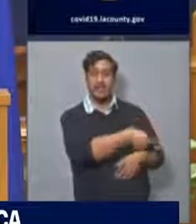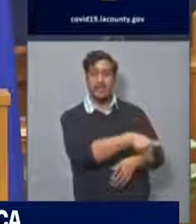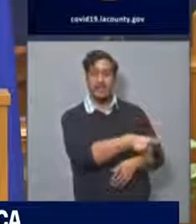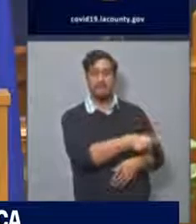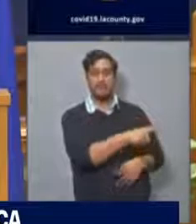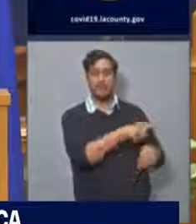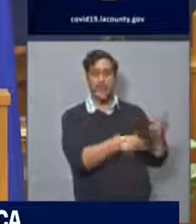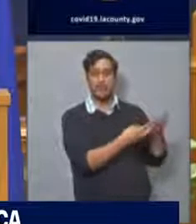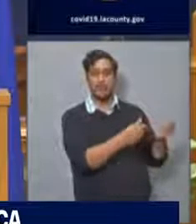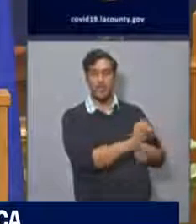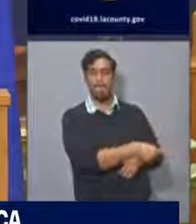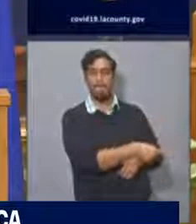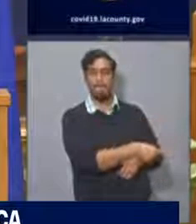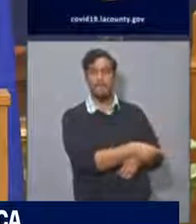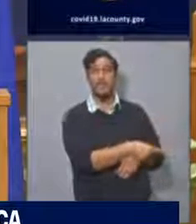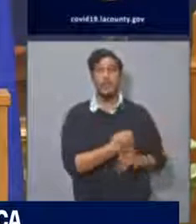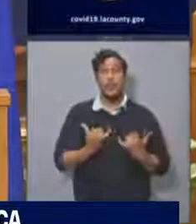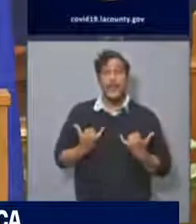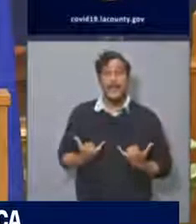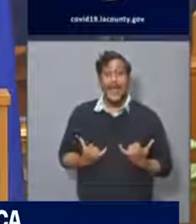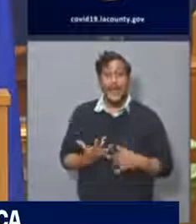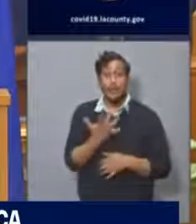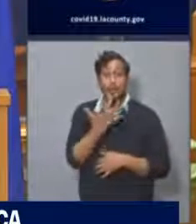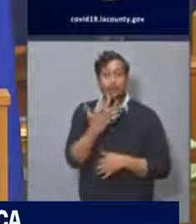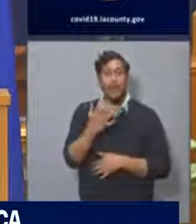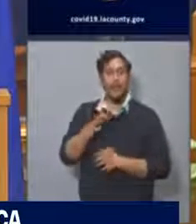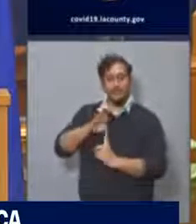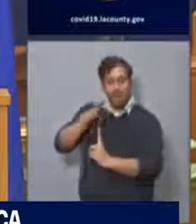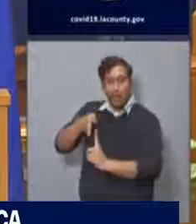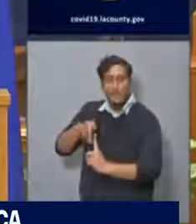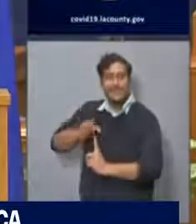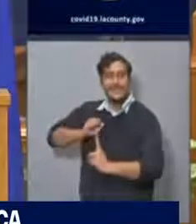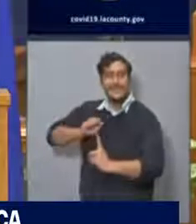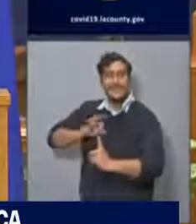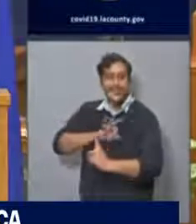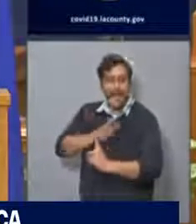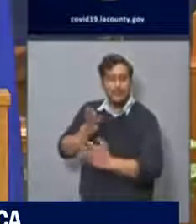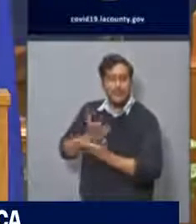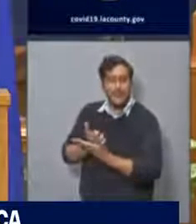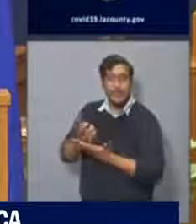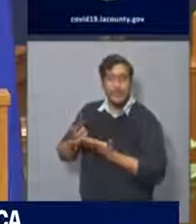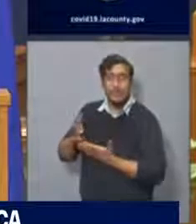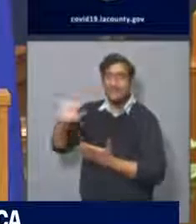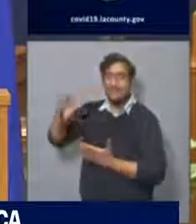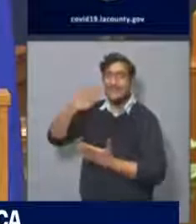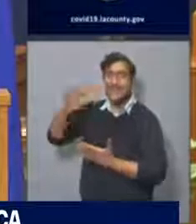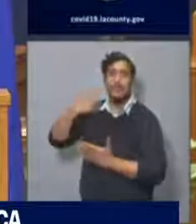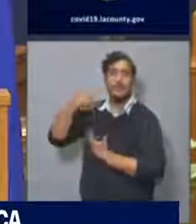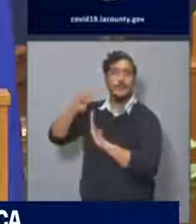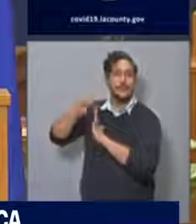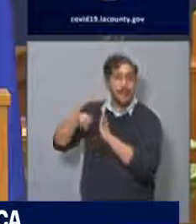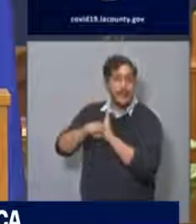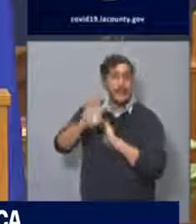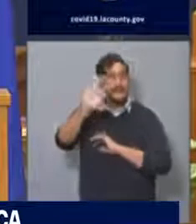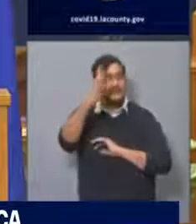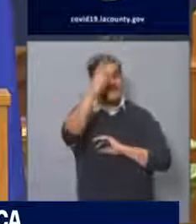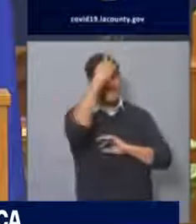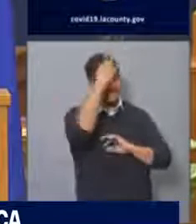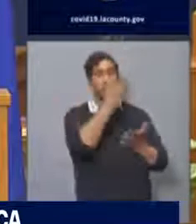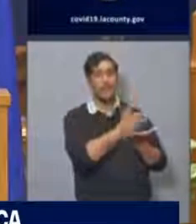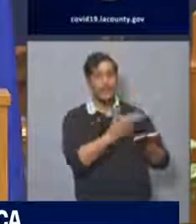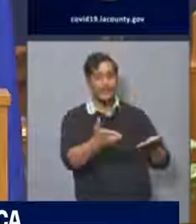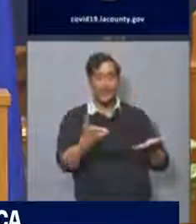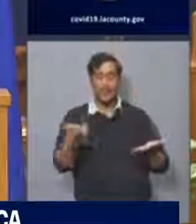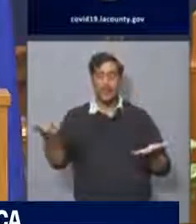problem. So rather, what's needed to focus on those staffing resources. We're appreciative to the state for their assistance and for federal resources as